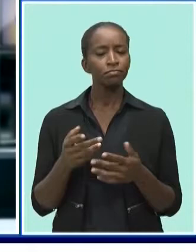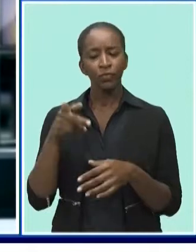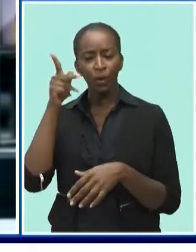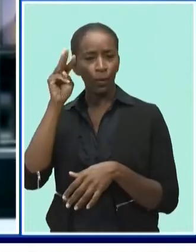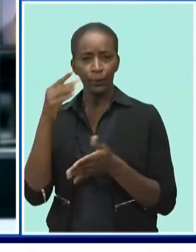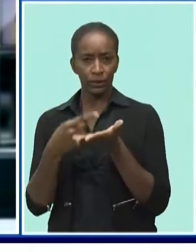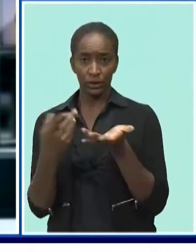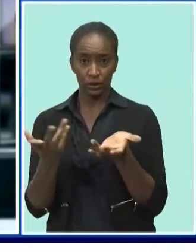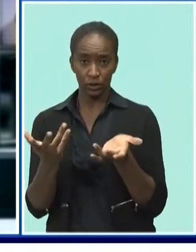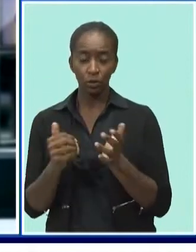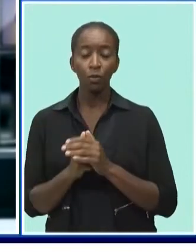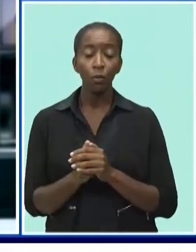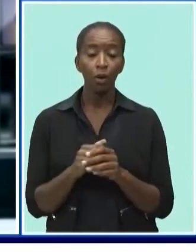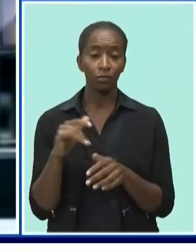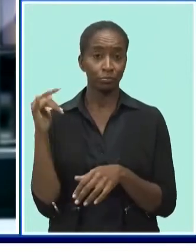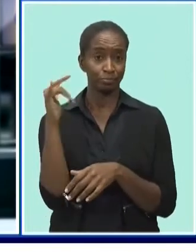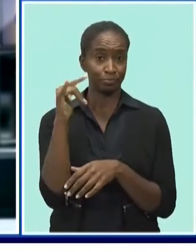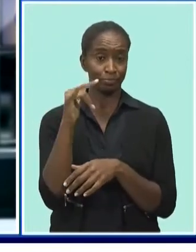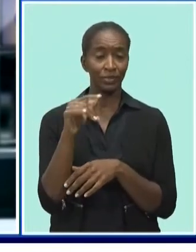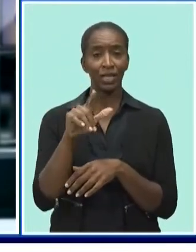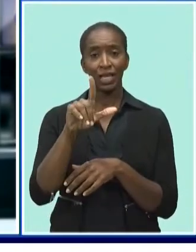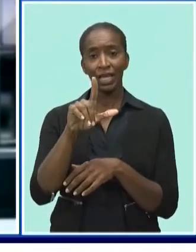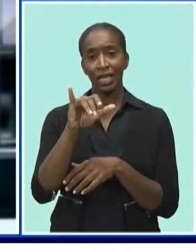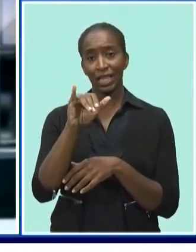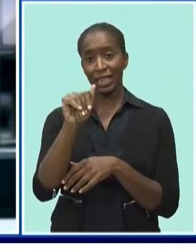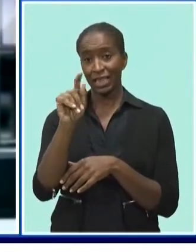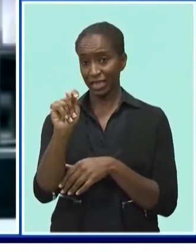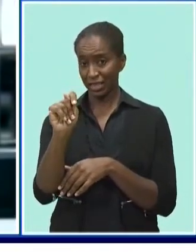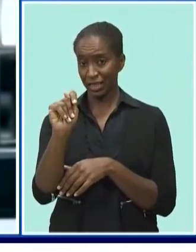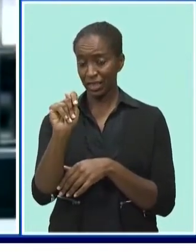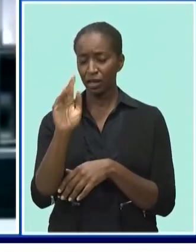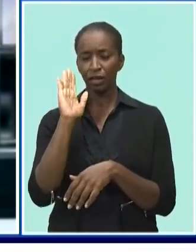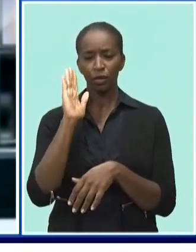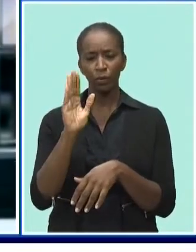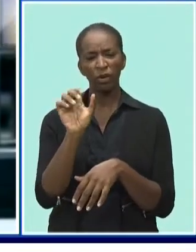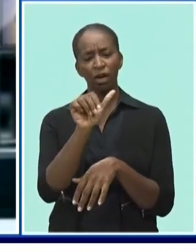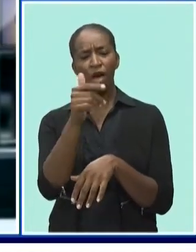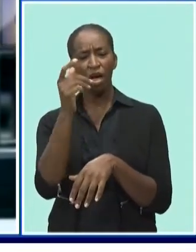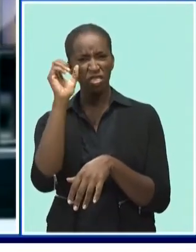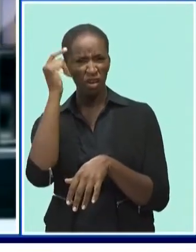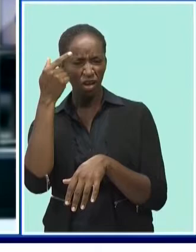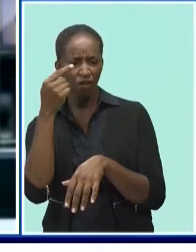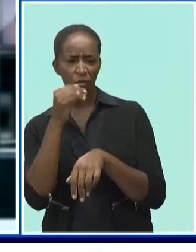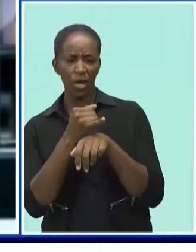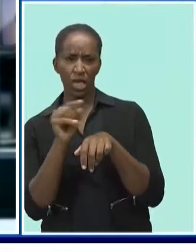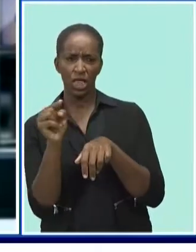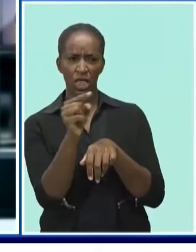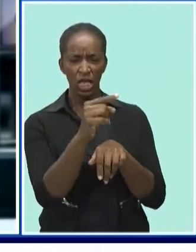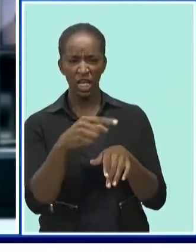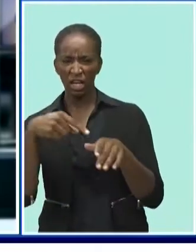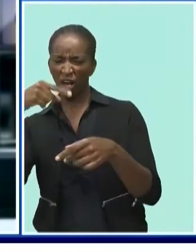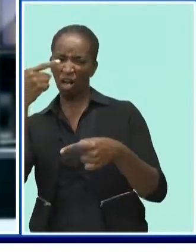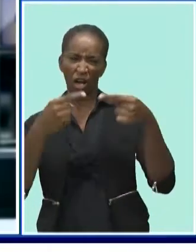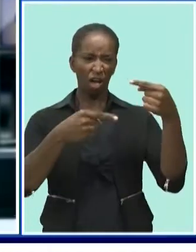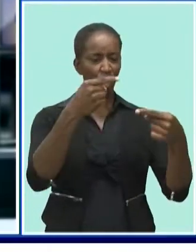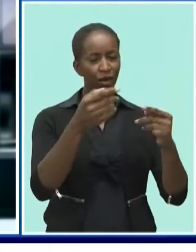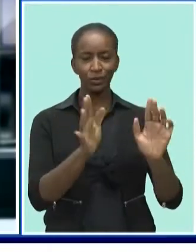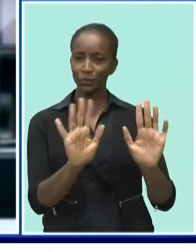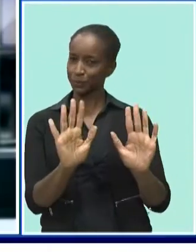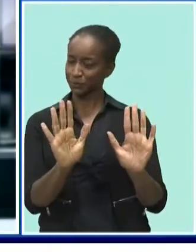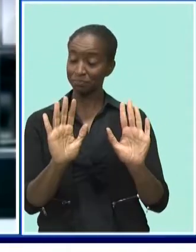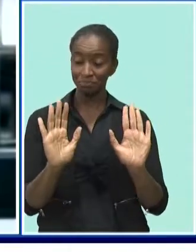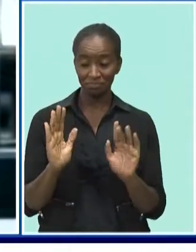now saying she was not going to be lulled into shouting across the region on the issue, preferring only to say that her administration is committed